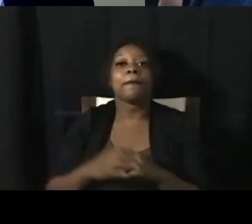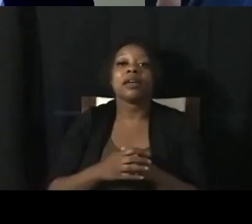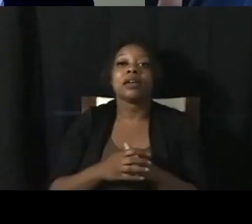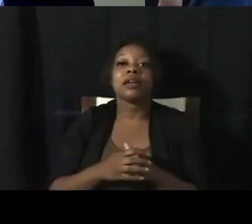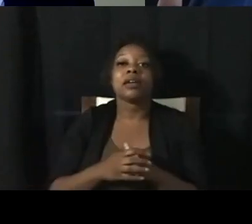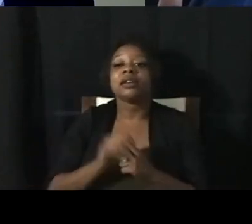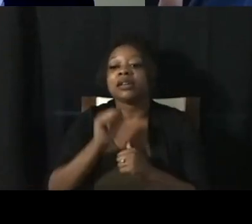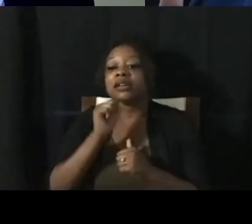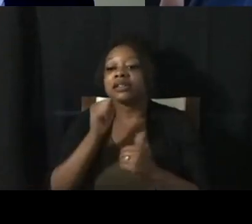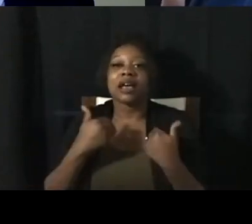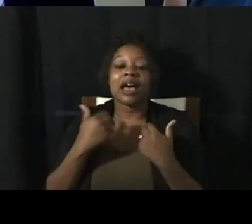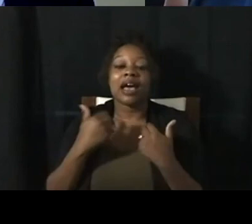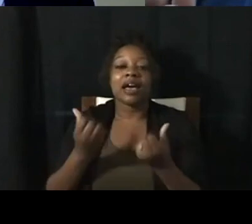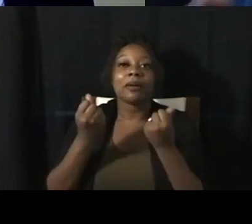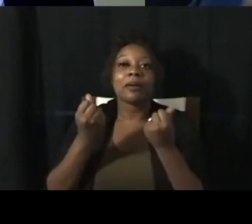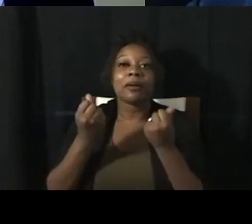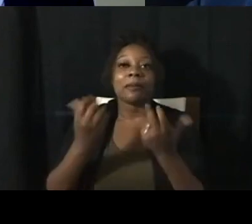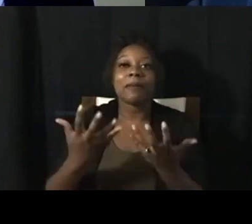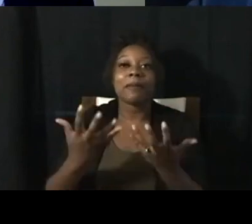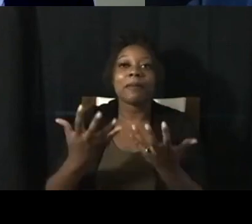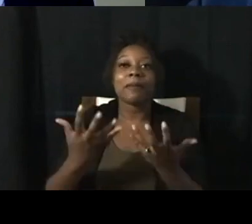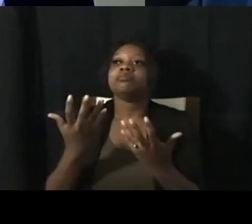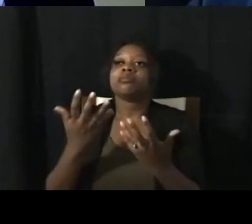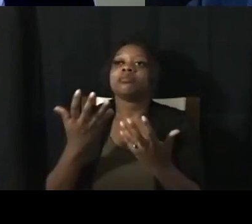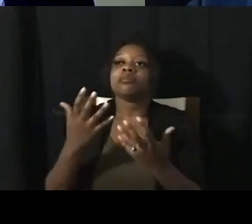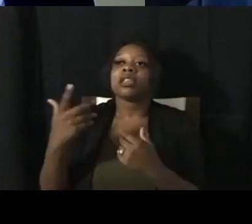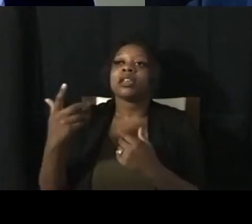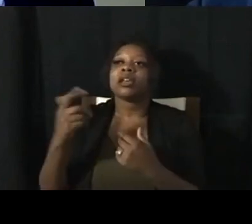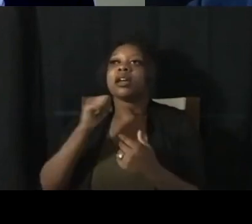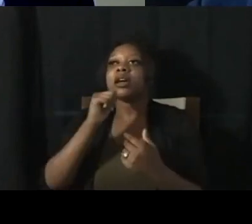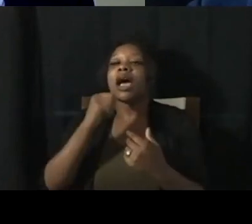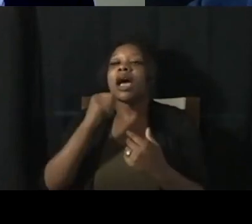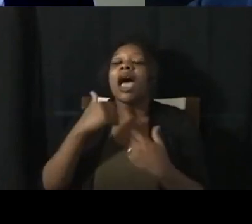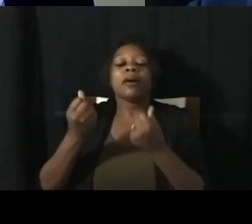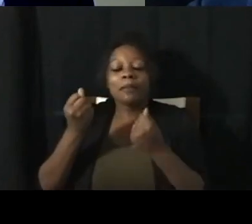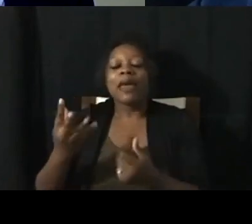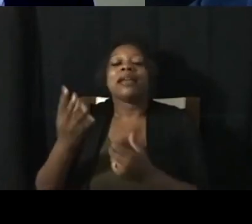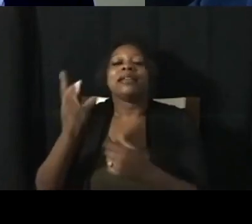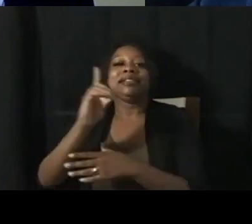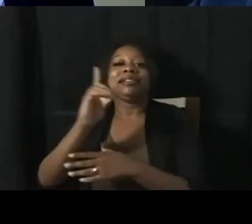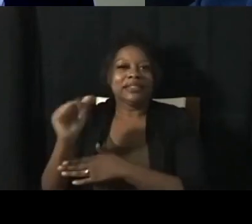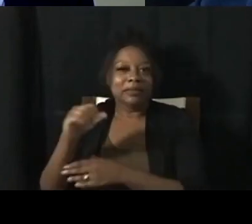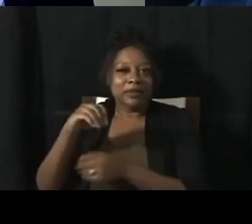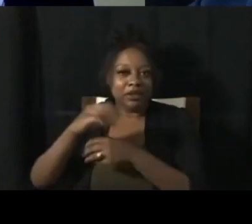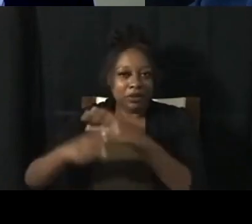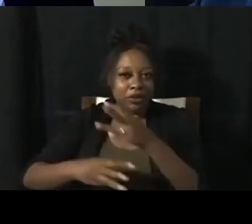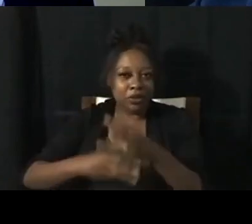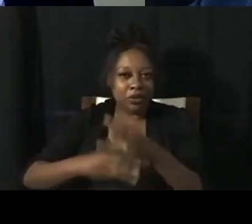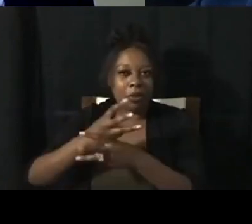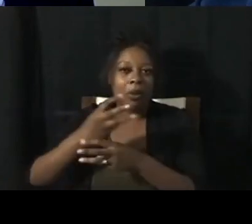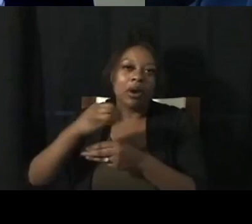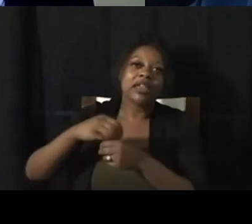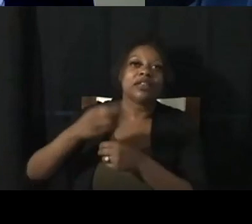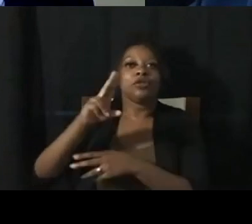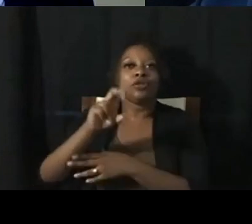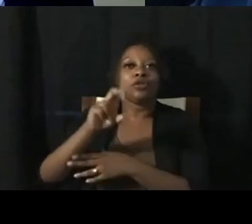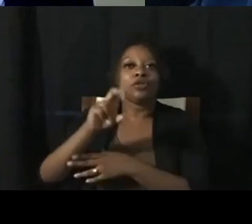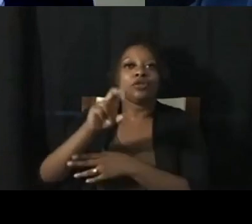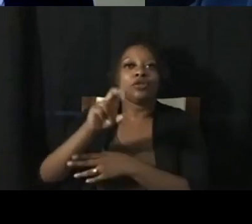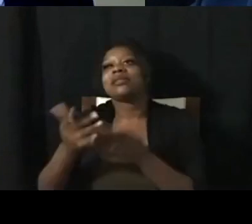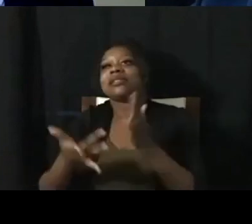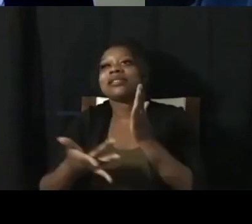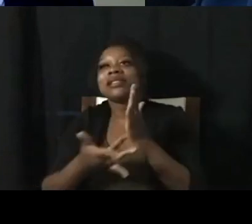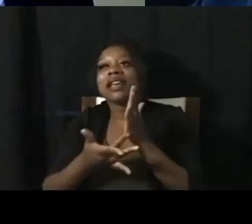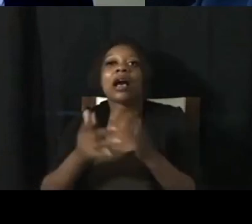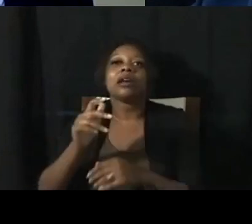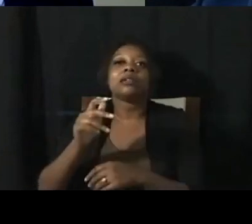with disabilities in the US and the trends that might be impacting employment, such as technological unemployment due to automation or